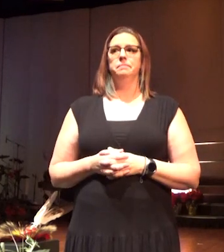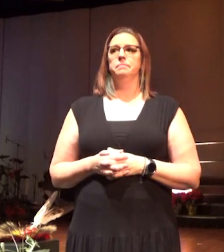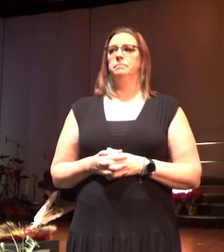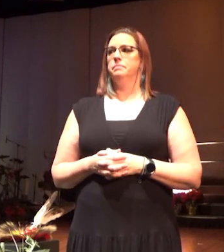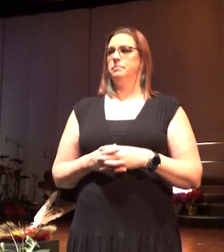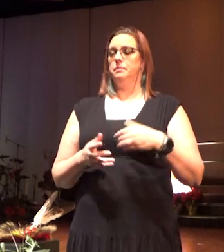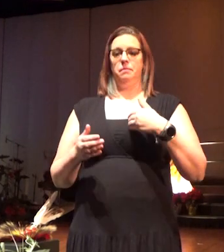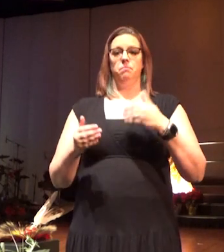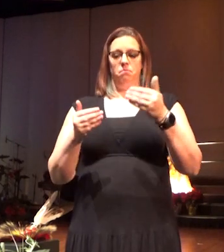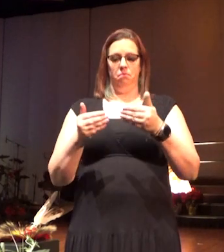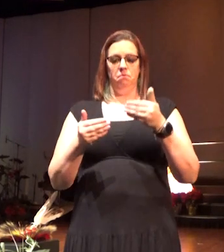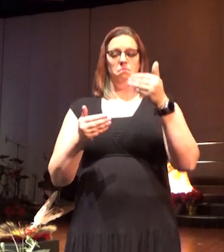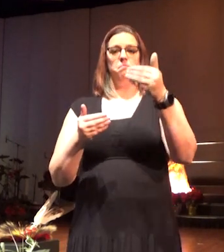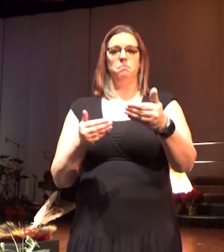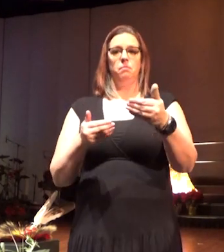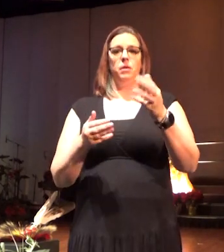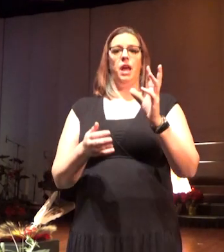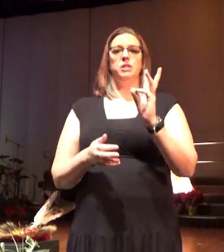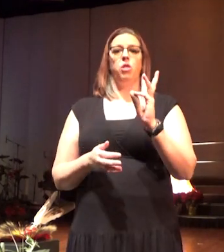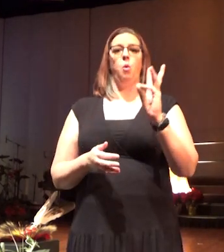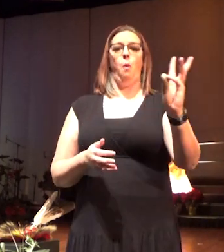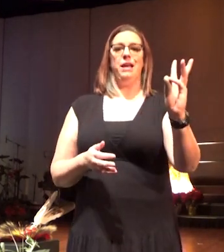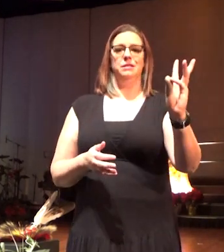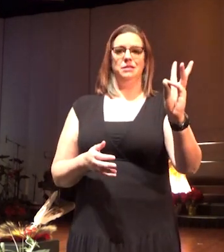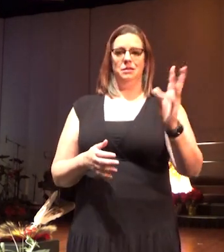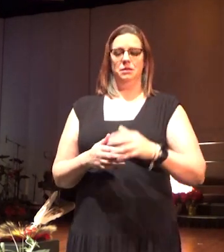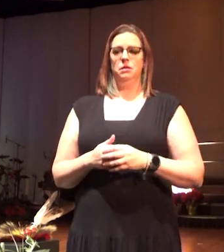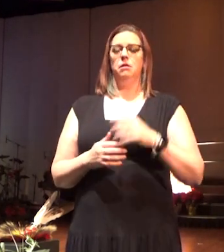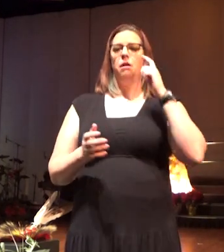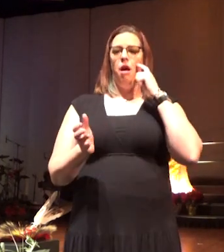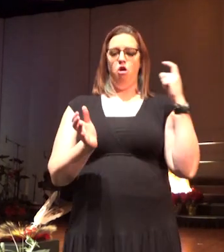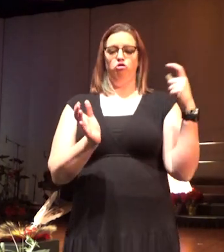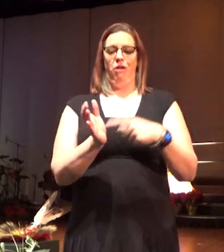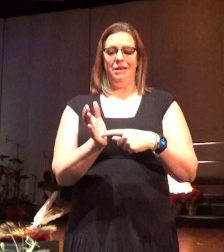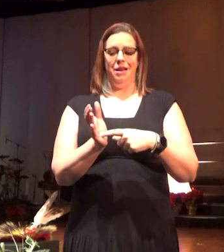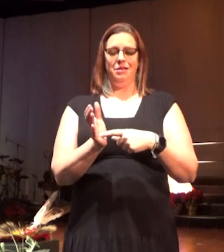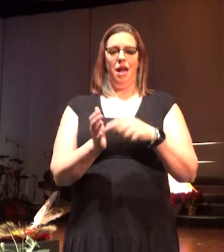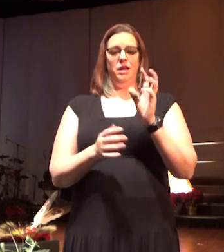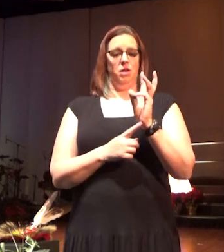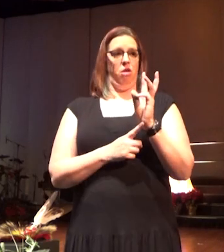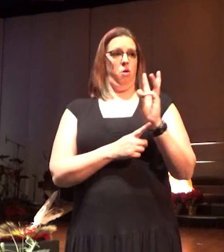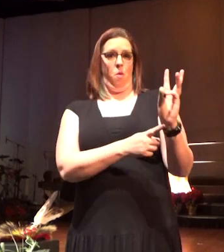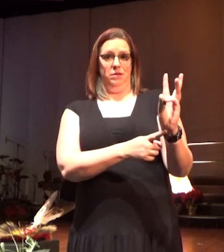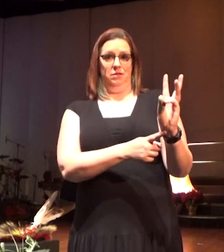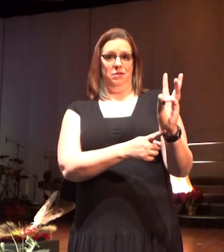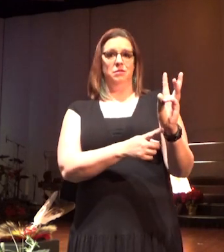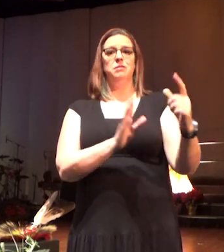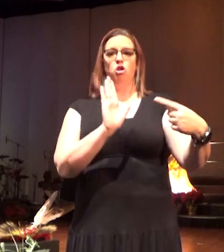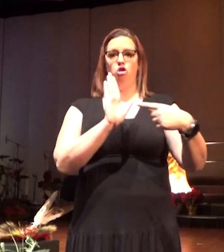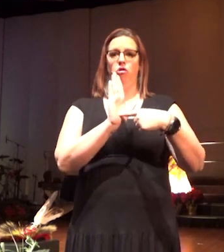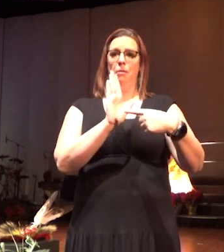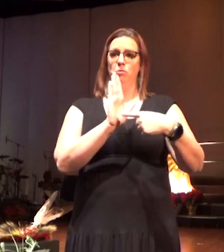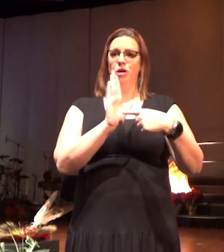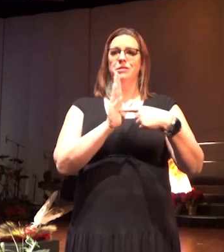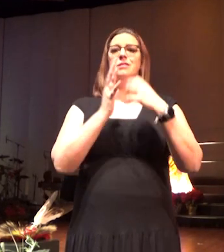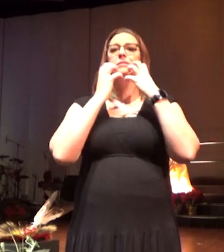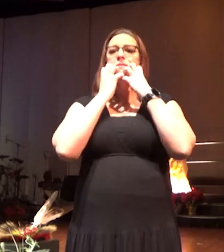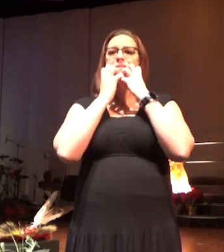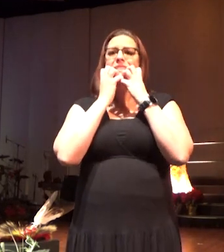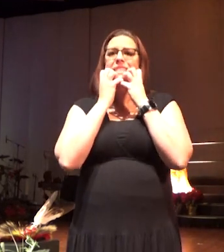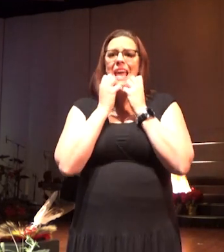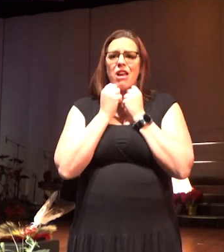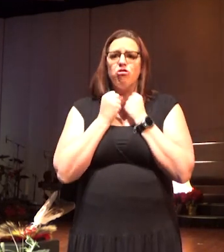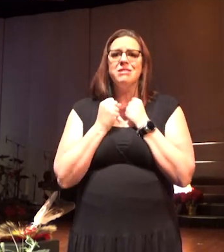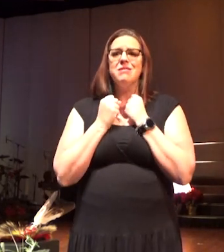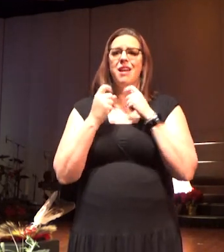And I step forward into the West. And I recognize that the West represents the sacredness